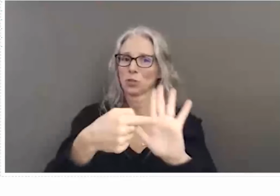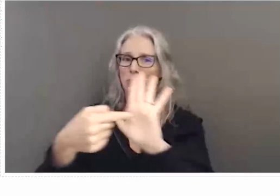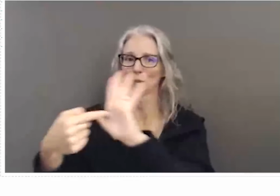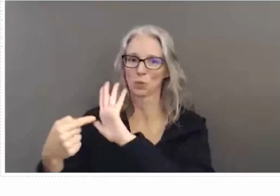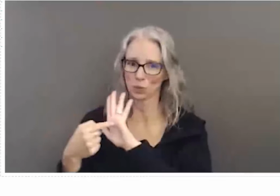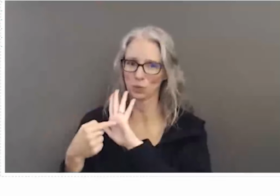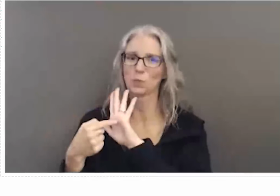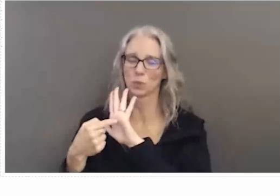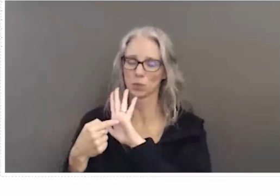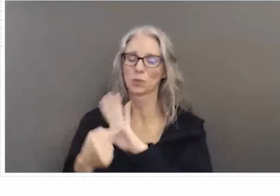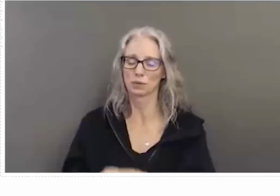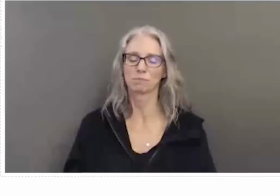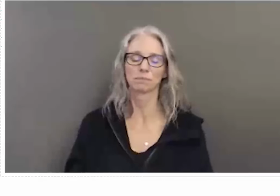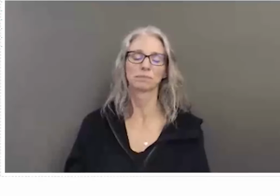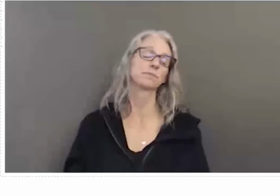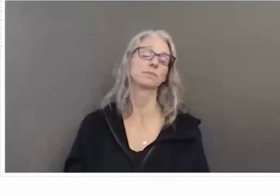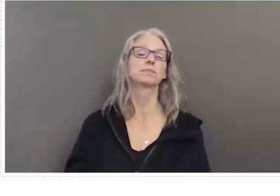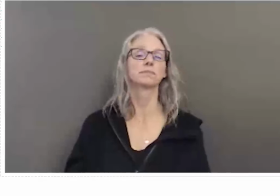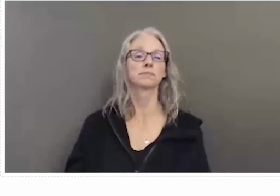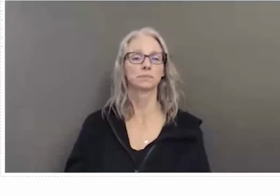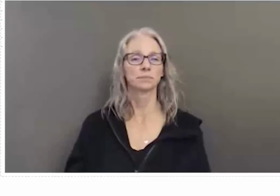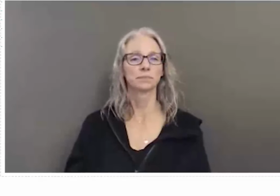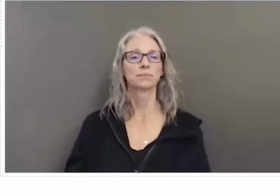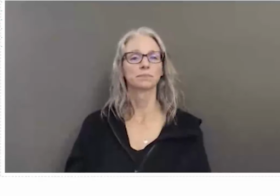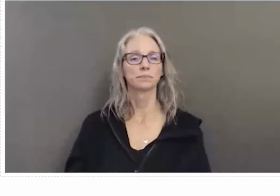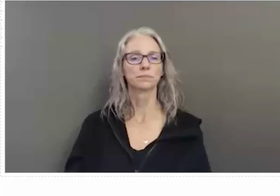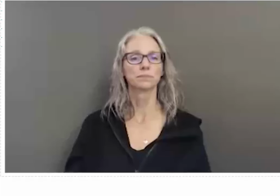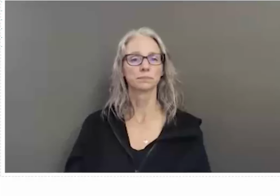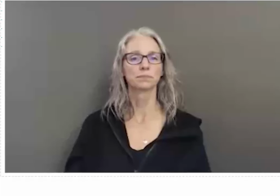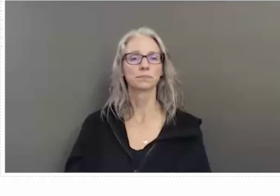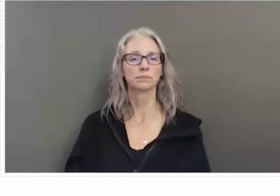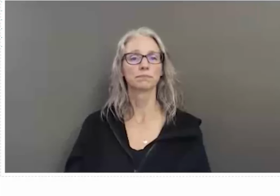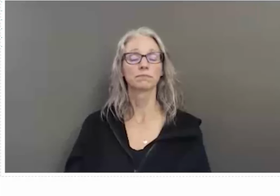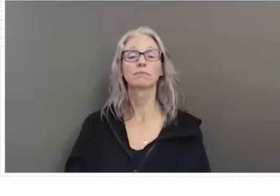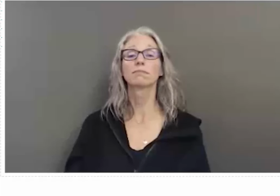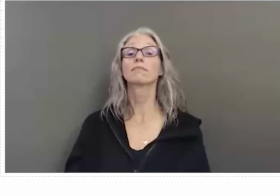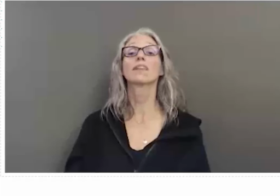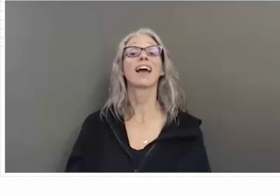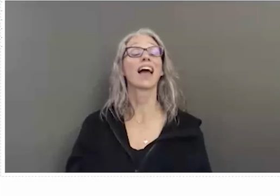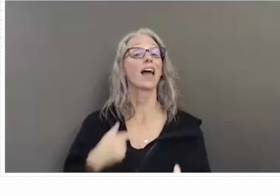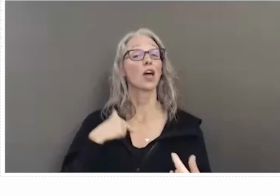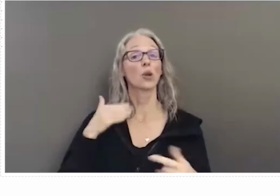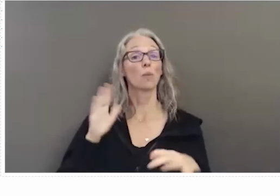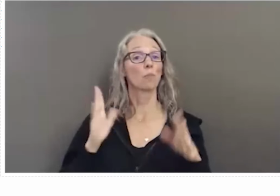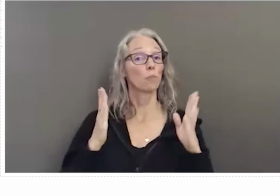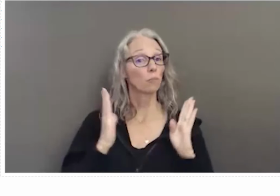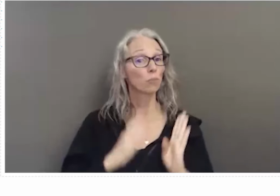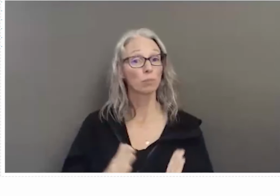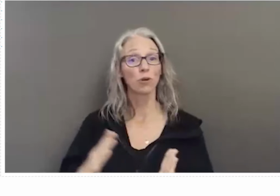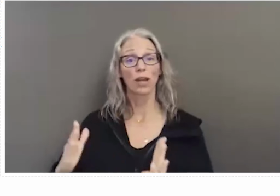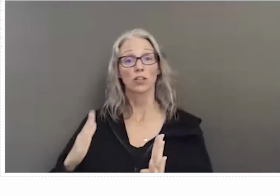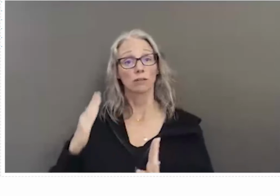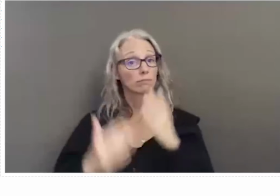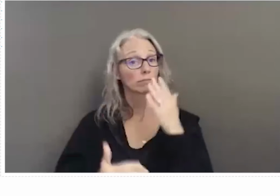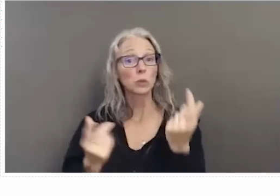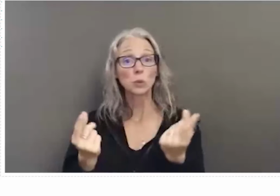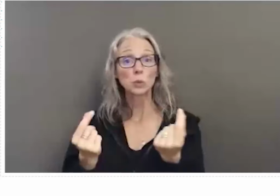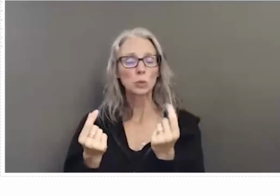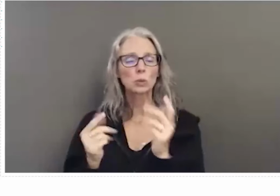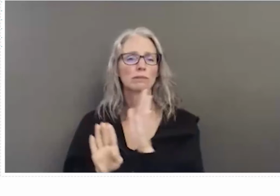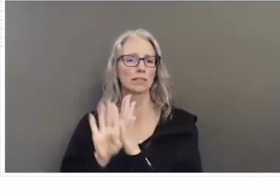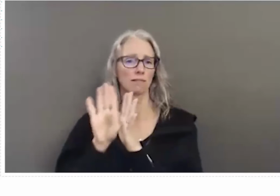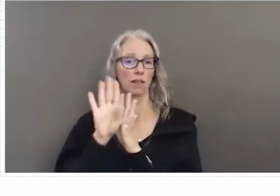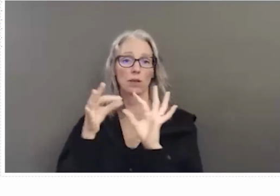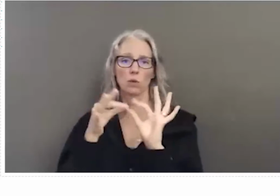how it worked was honestly a lot of research from our development coordinator's